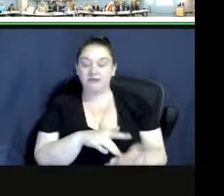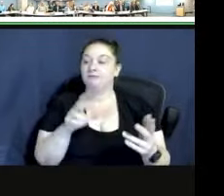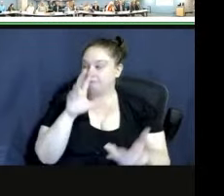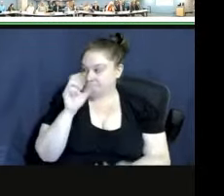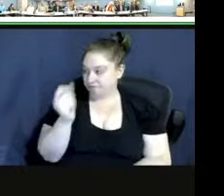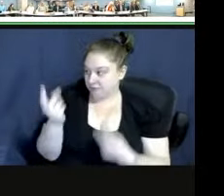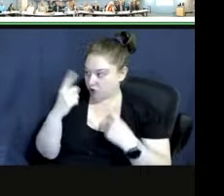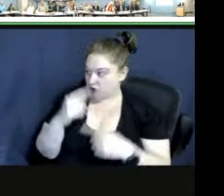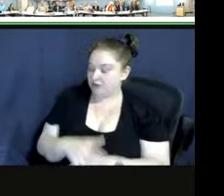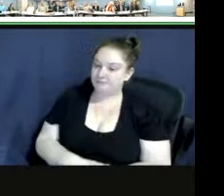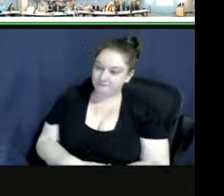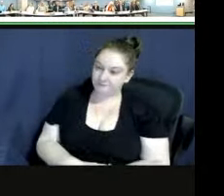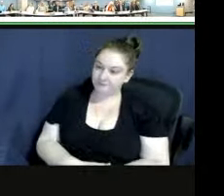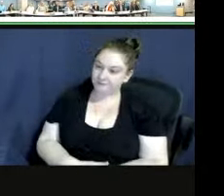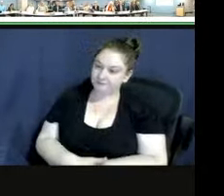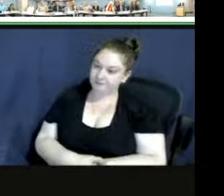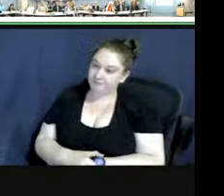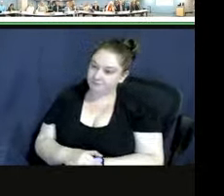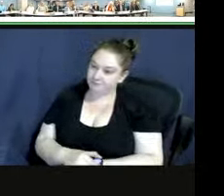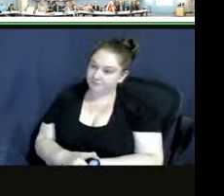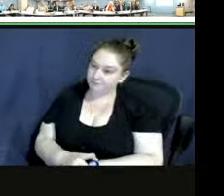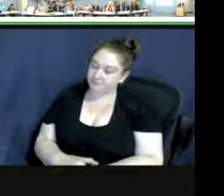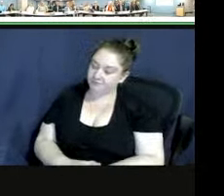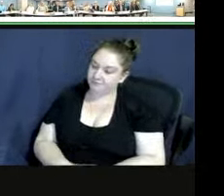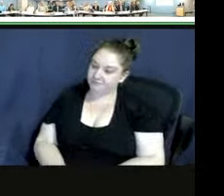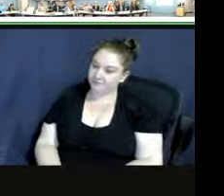Look at us with our numbers. Look at you.